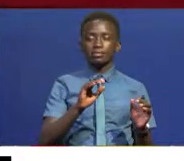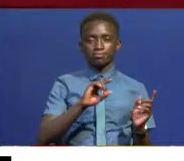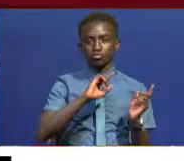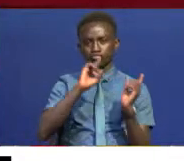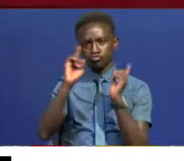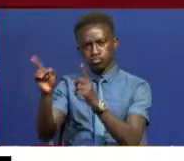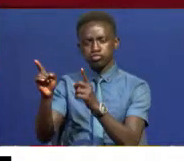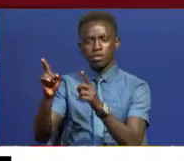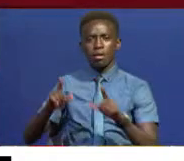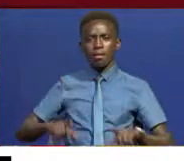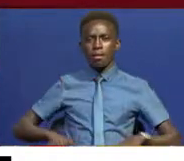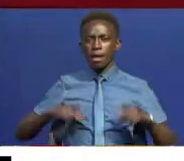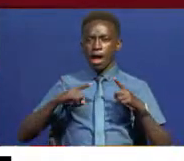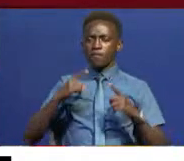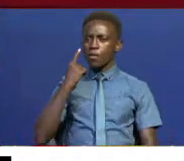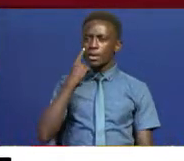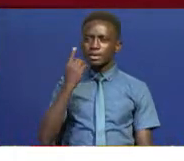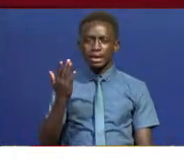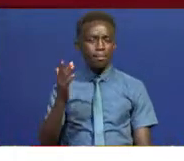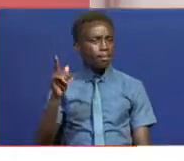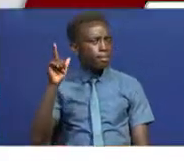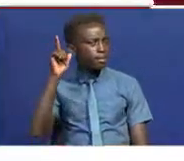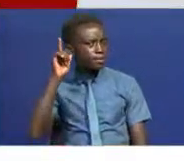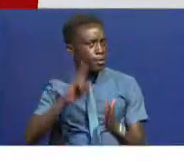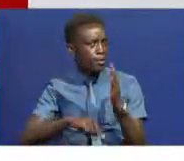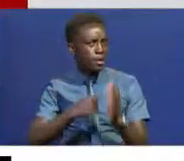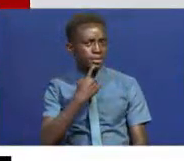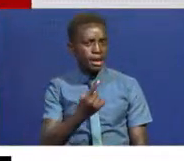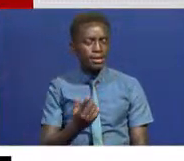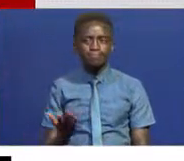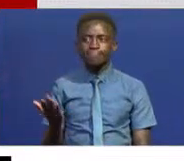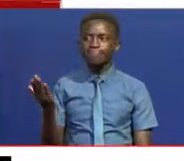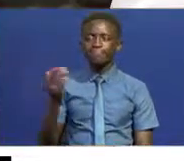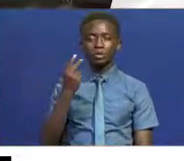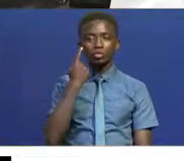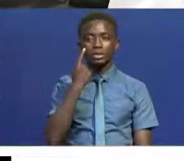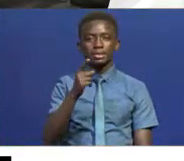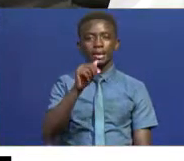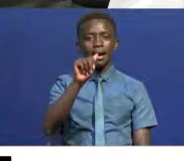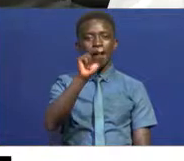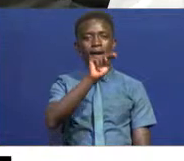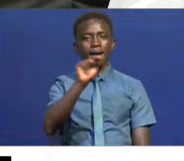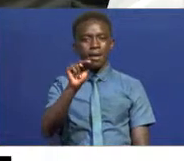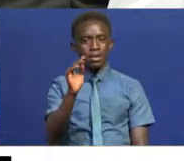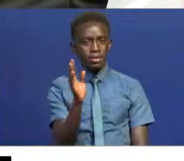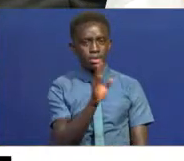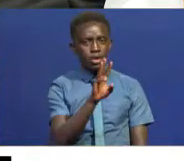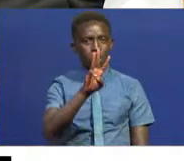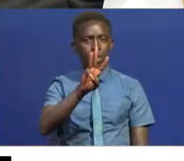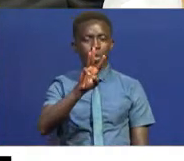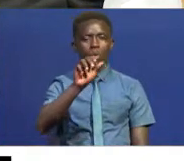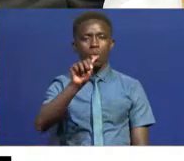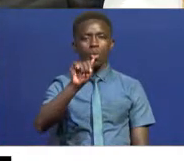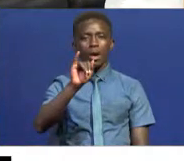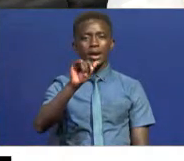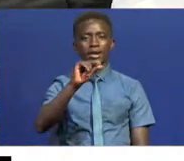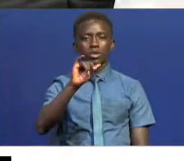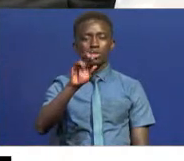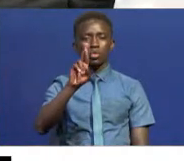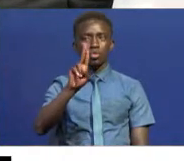live in a bit. I can see Anne Waiguru, the chair for COG,